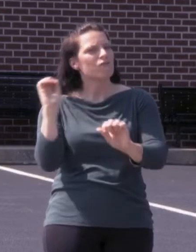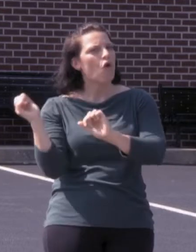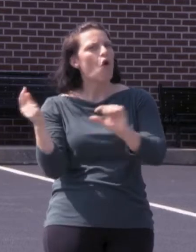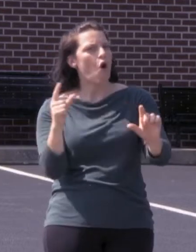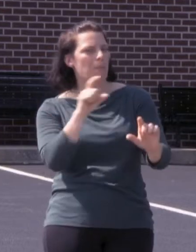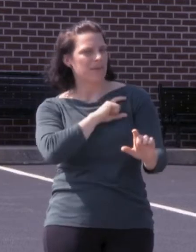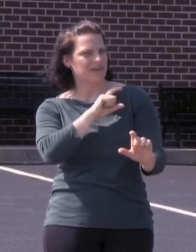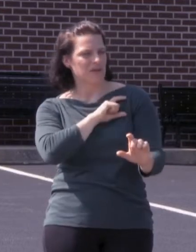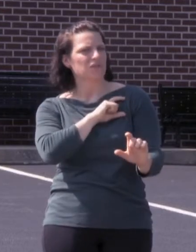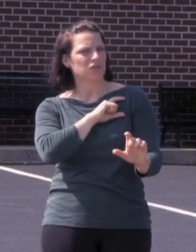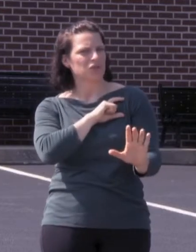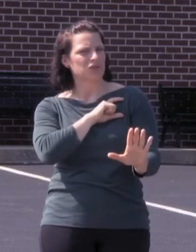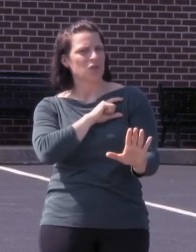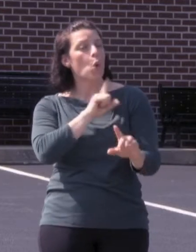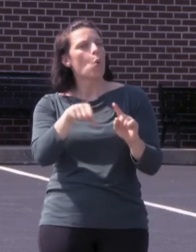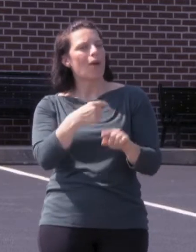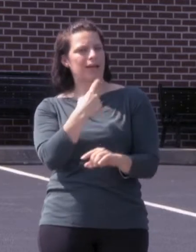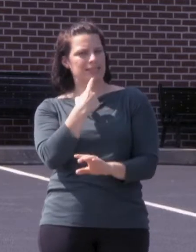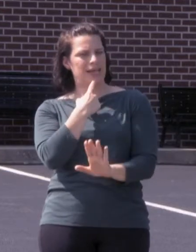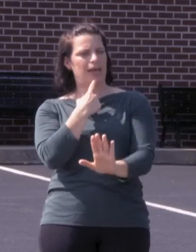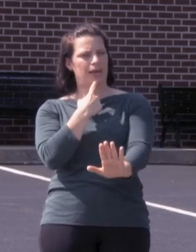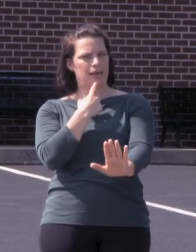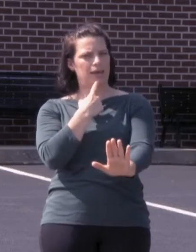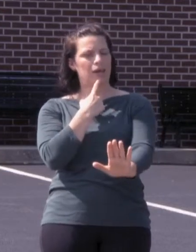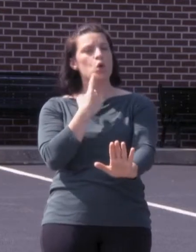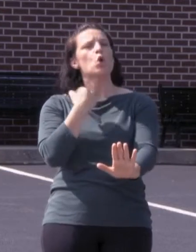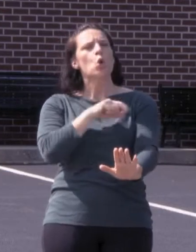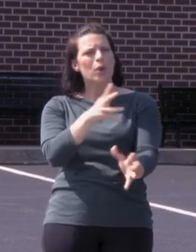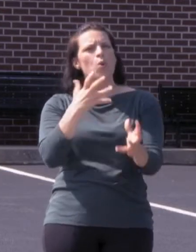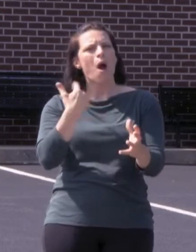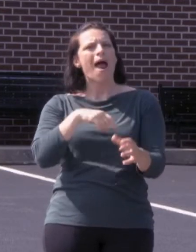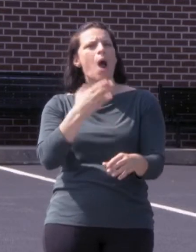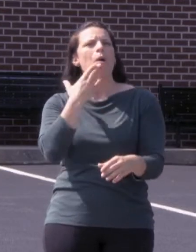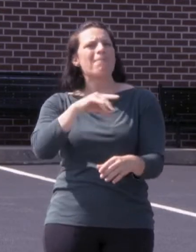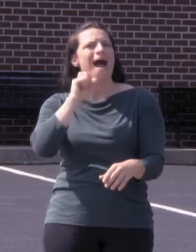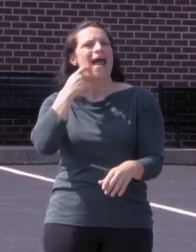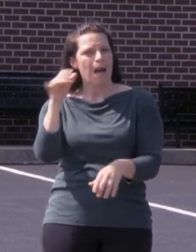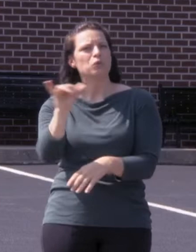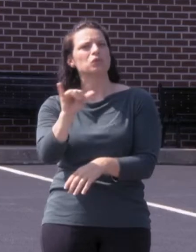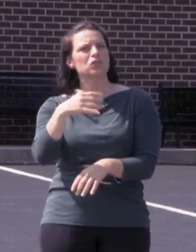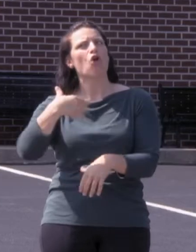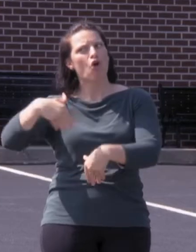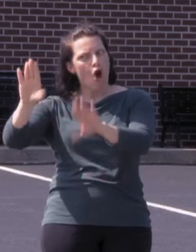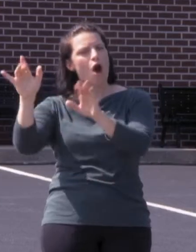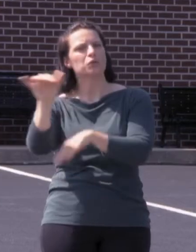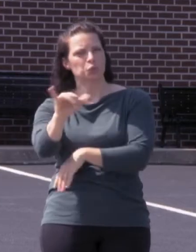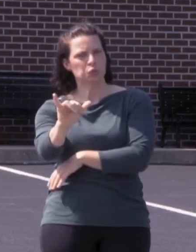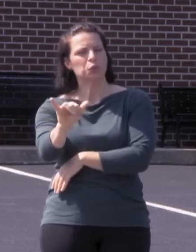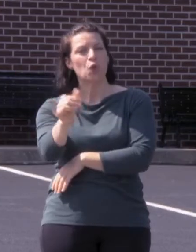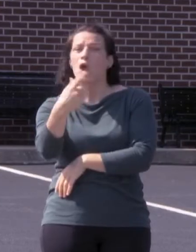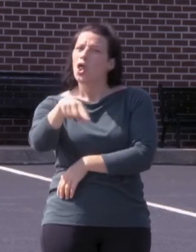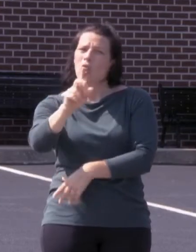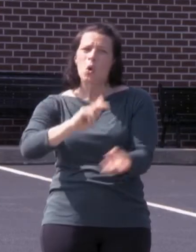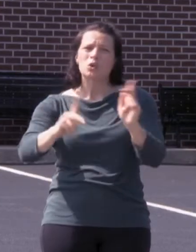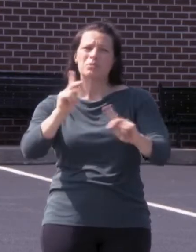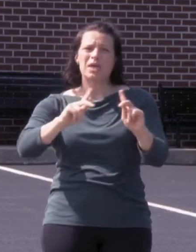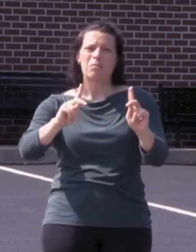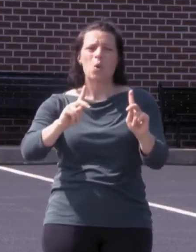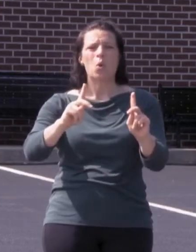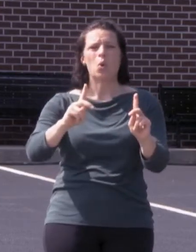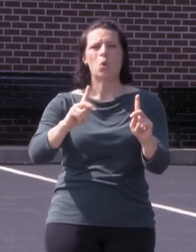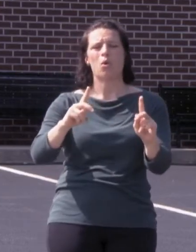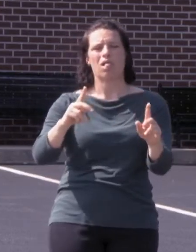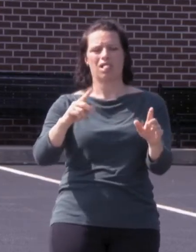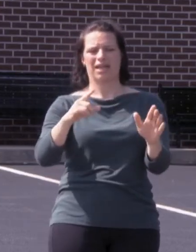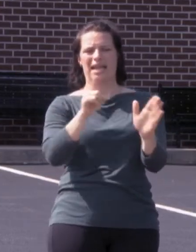us when I say we want our bad apples out too. Those individuals who tarnish